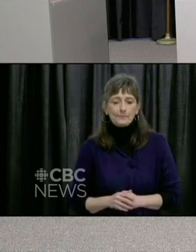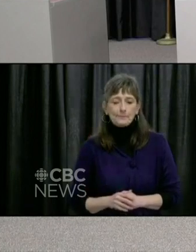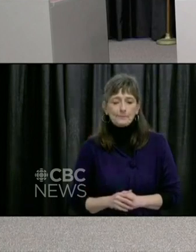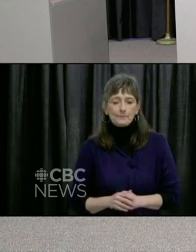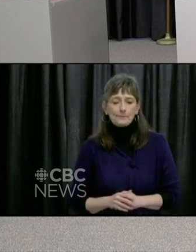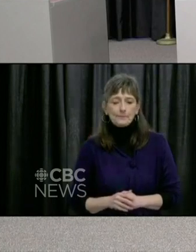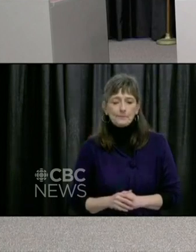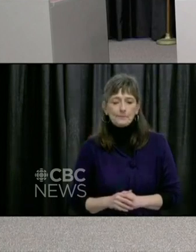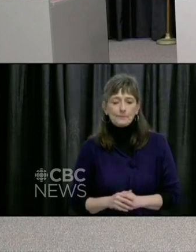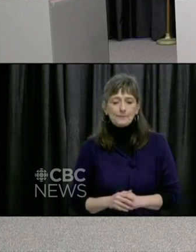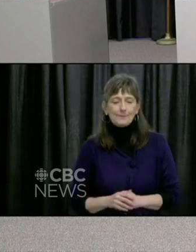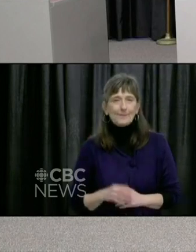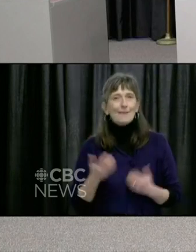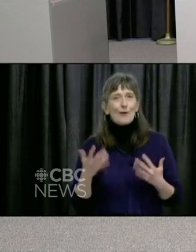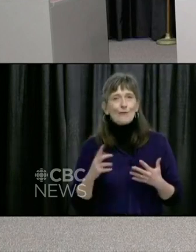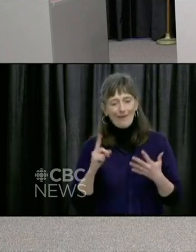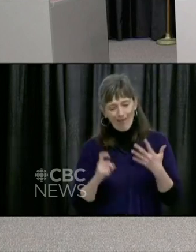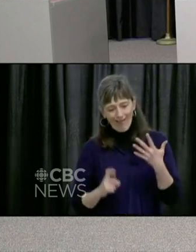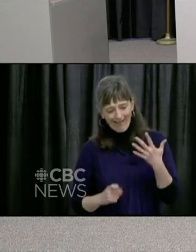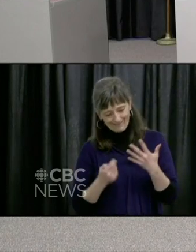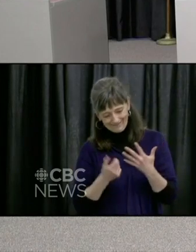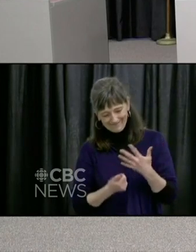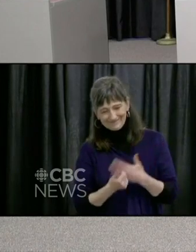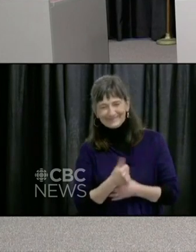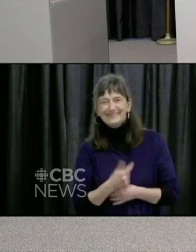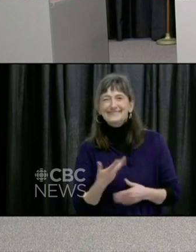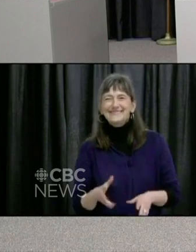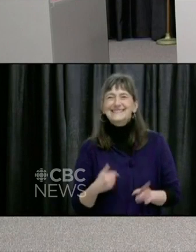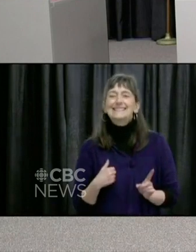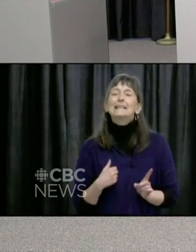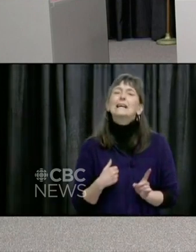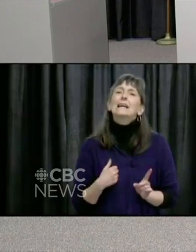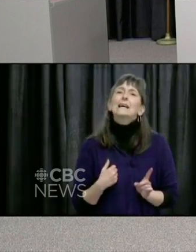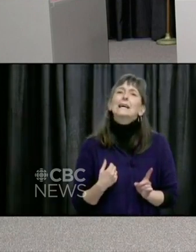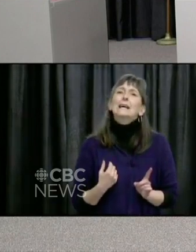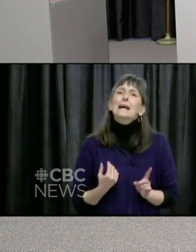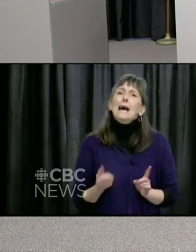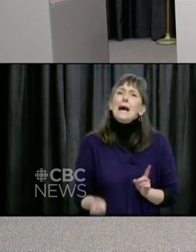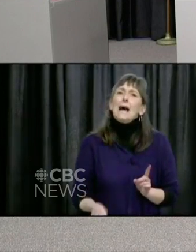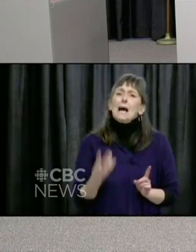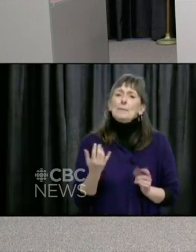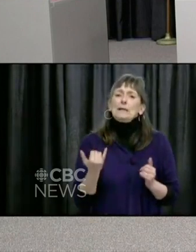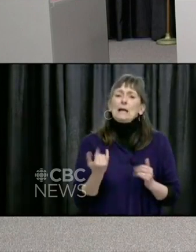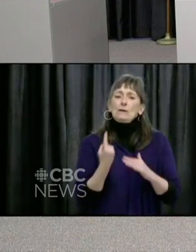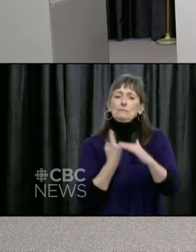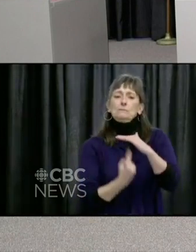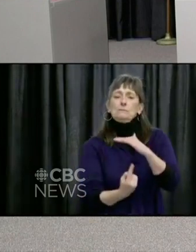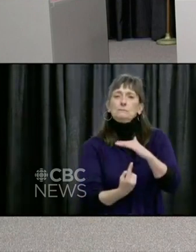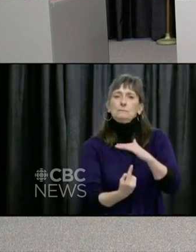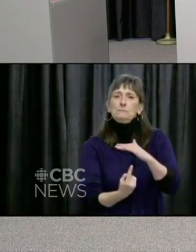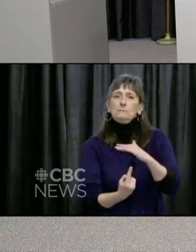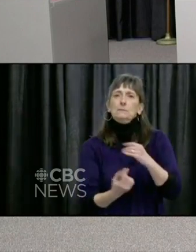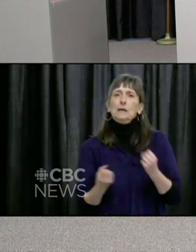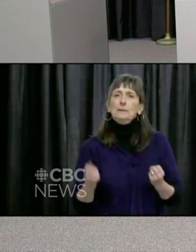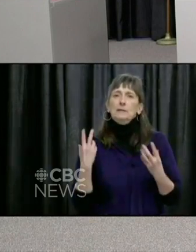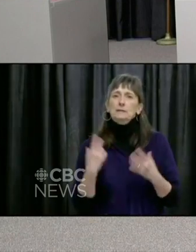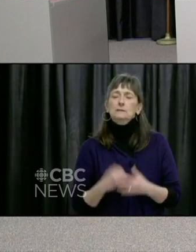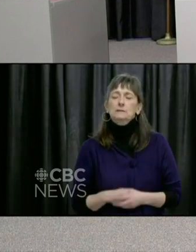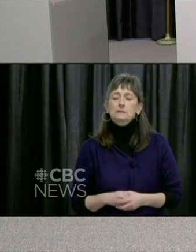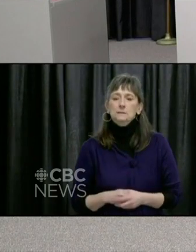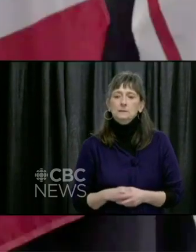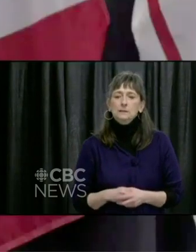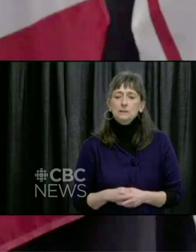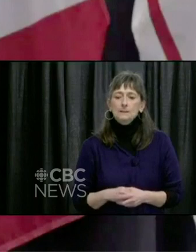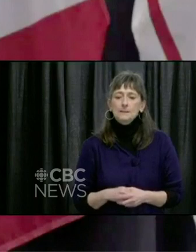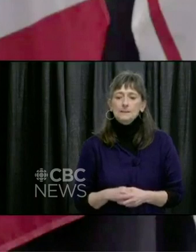A lot of my questions have already been touched on, but I'm curious, how many people are currently self-isolating in the province? We